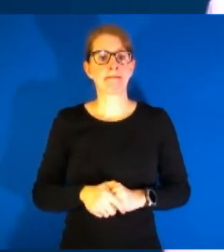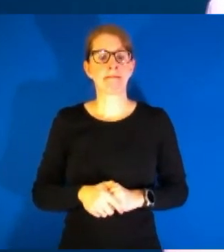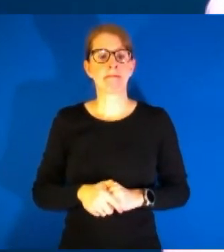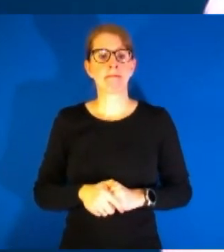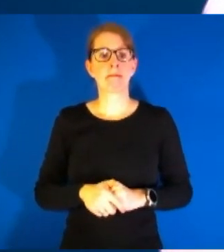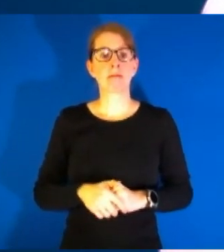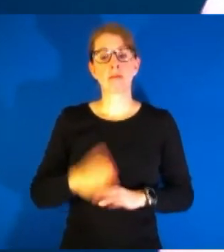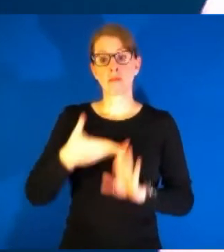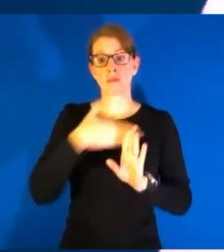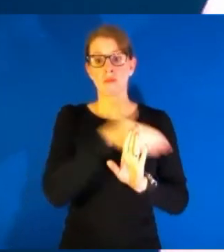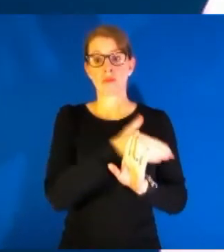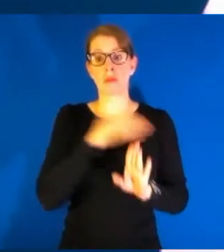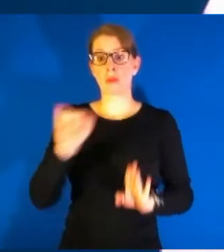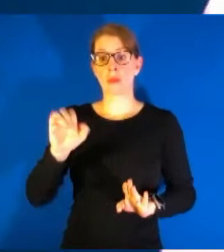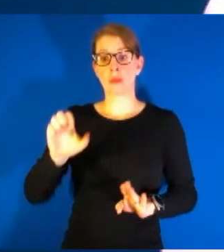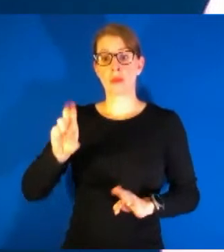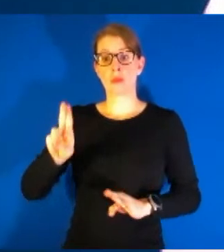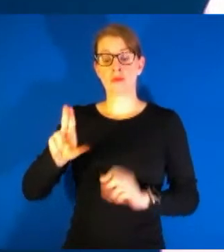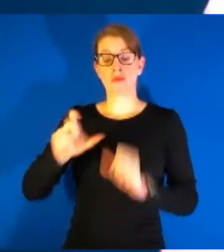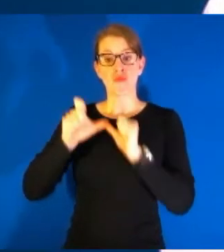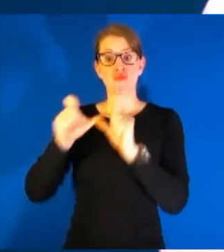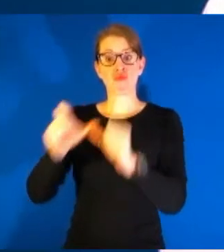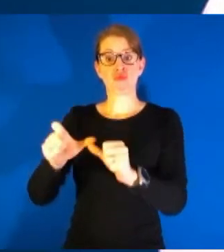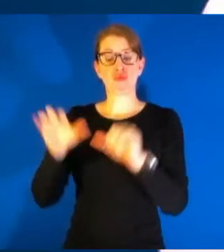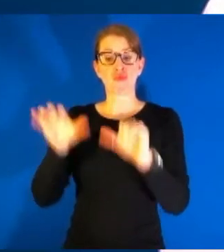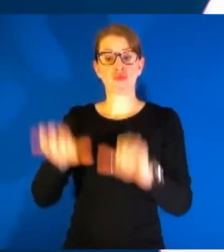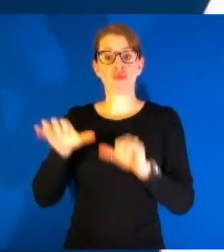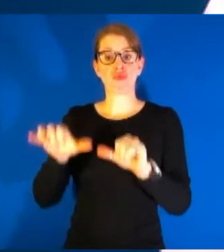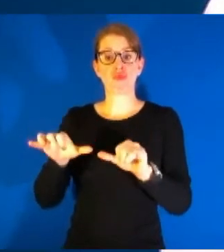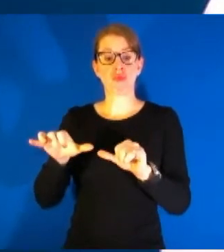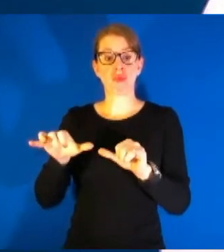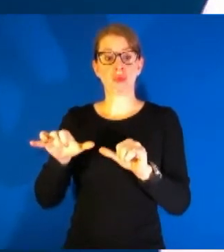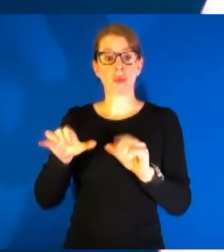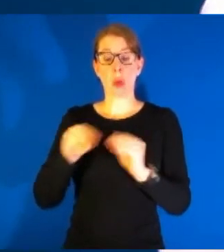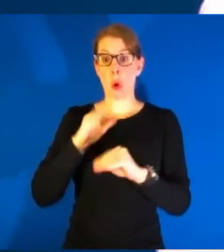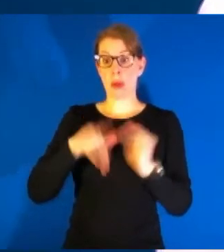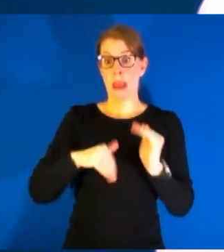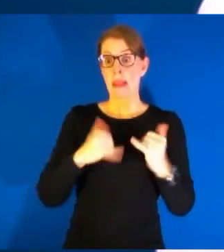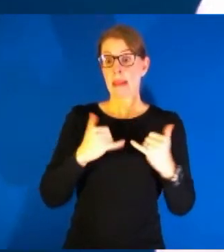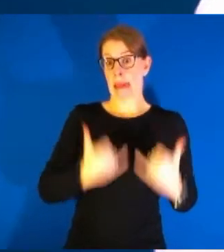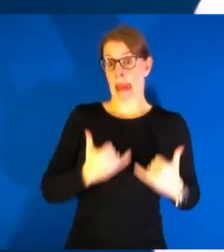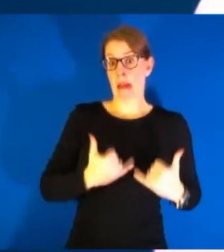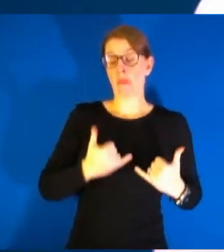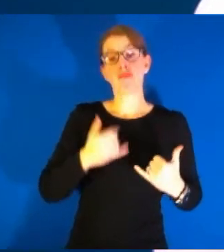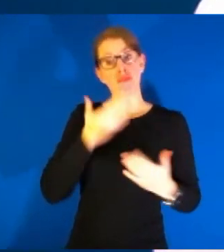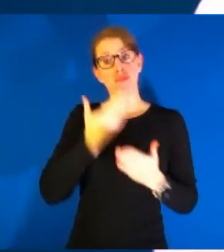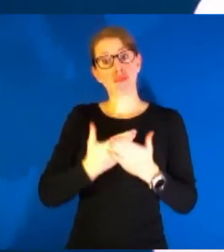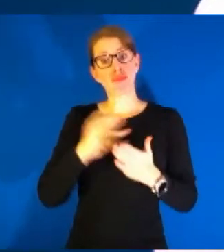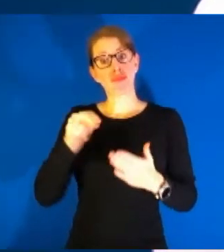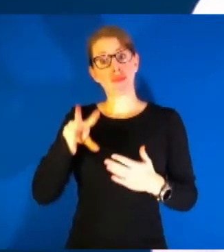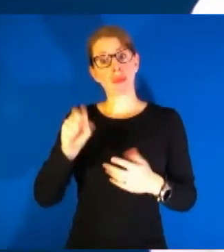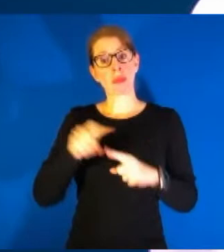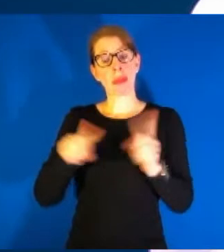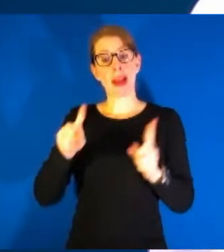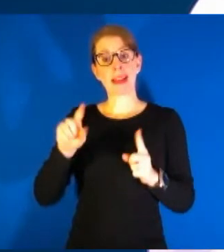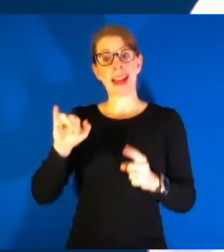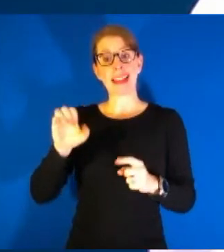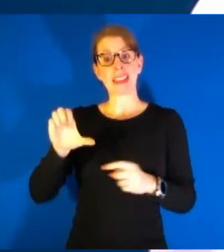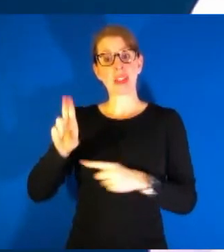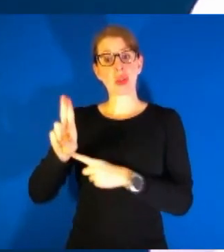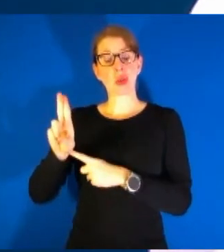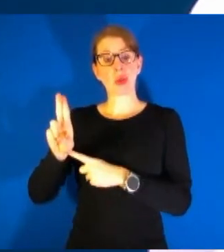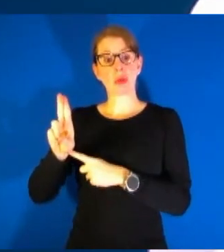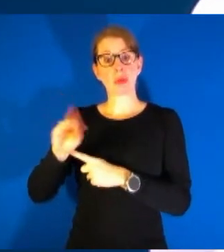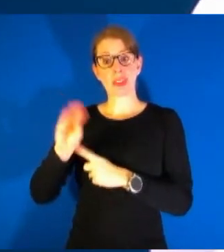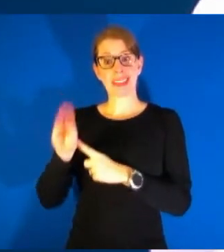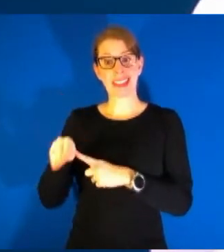our ICU length of stay was longer than it is today. That's good news. The percentage of ICU patients was higher in the prior